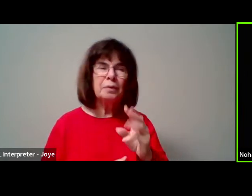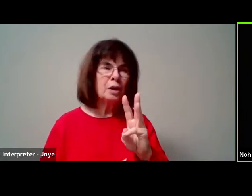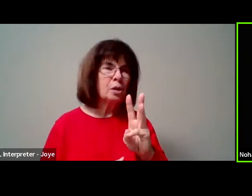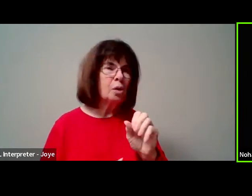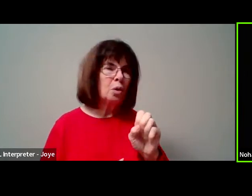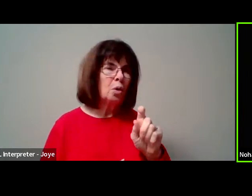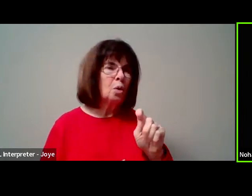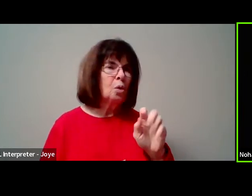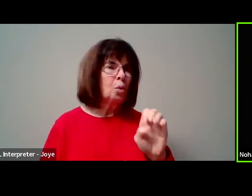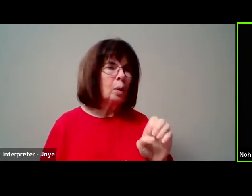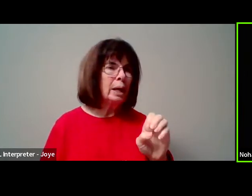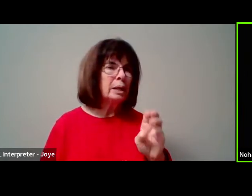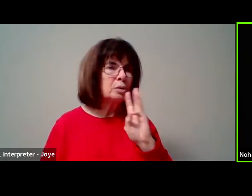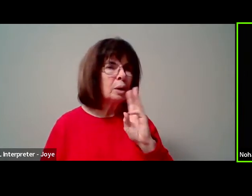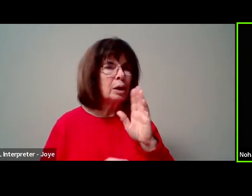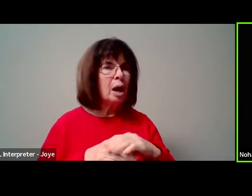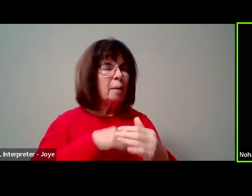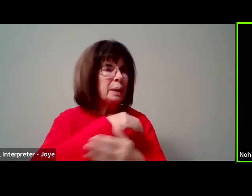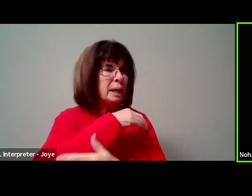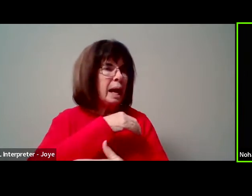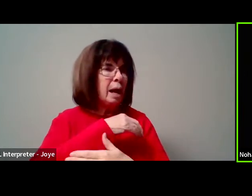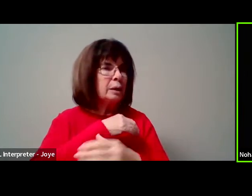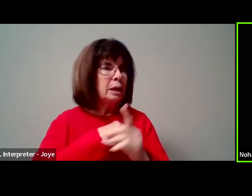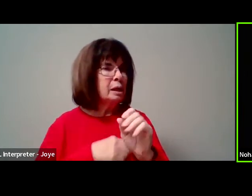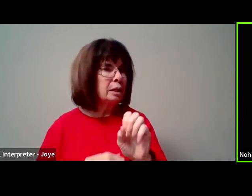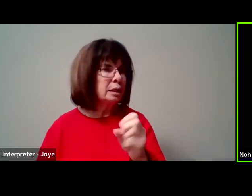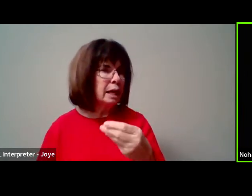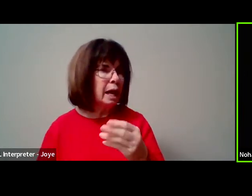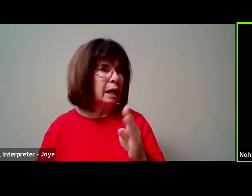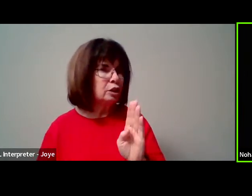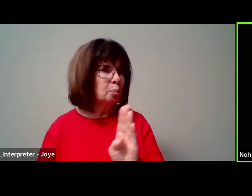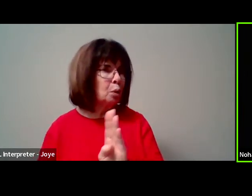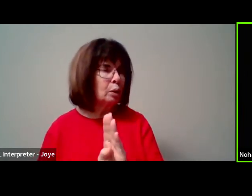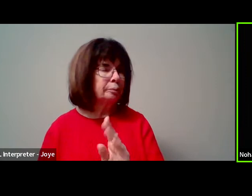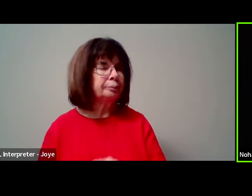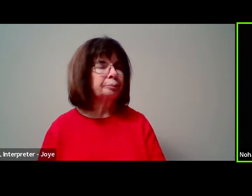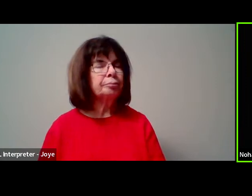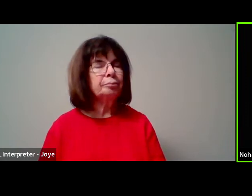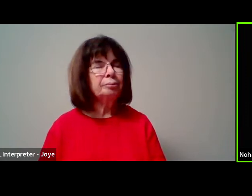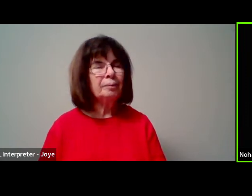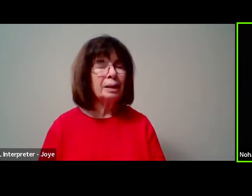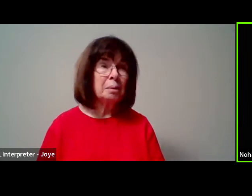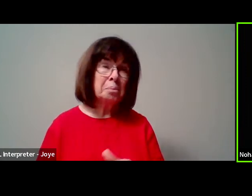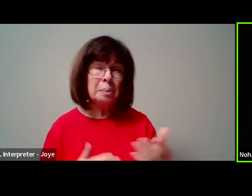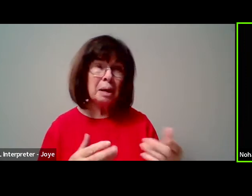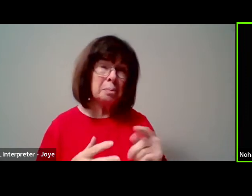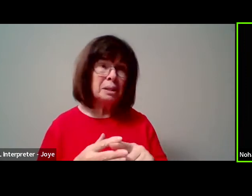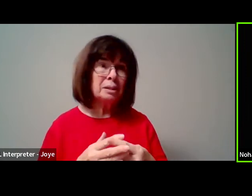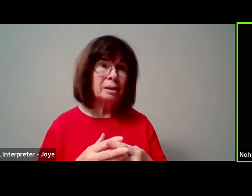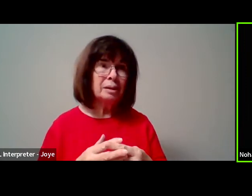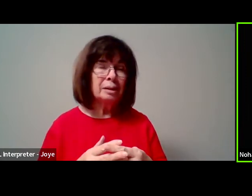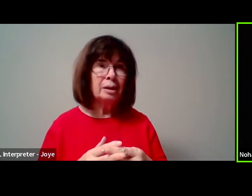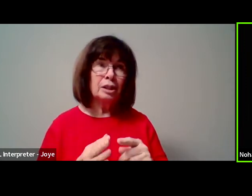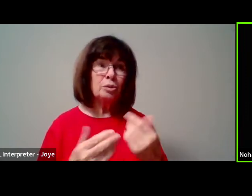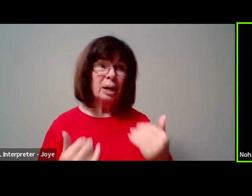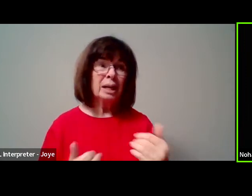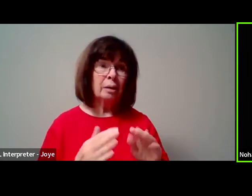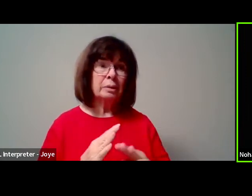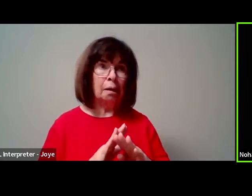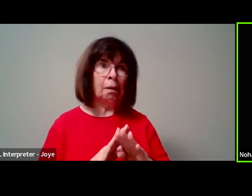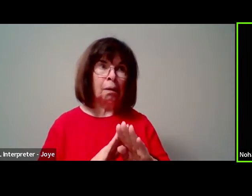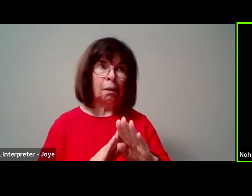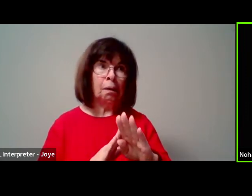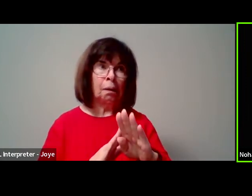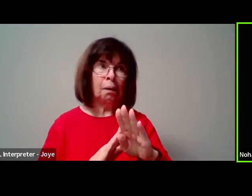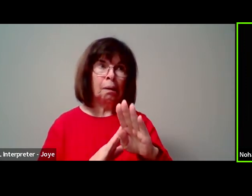county dashboard, because that's becoming, a stark, like right now it's kind of going kind of straight up. Right. And I think that's